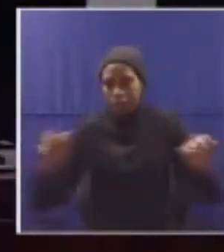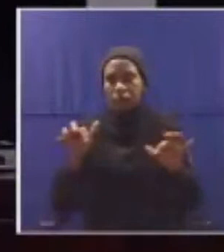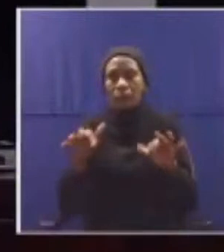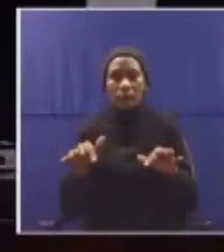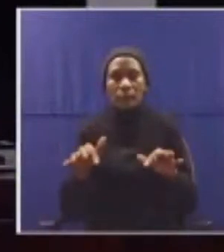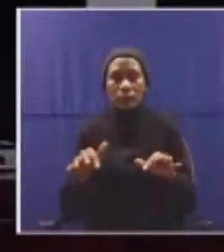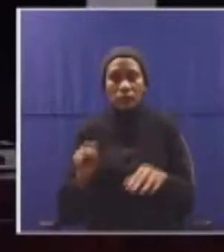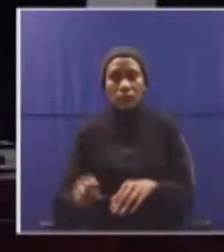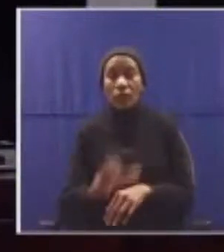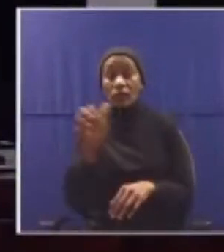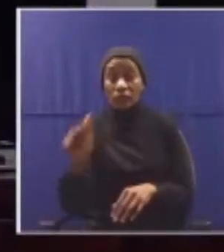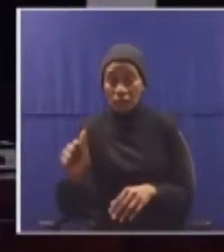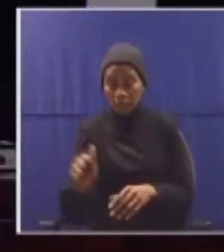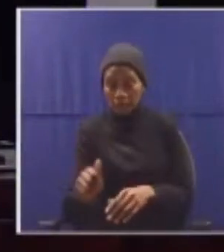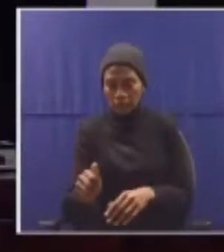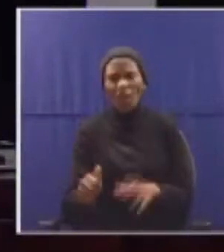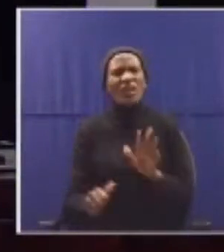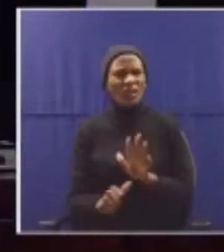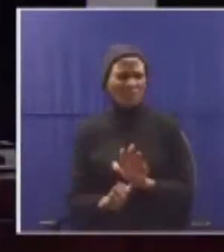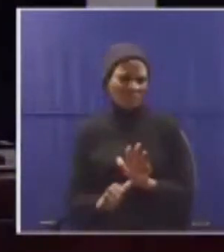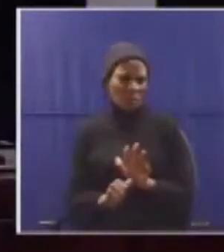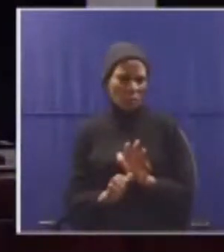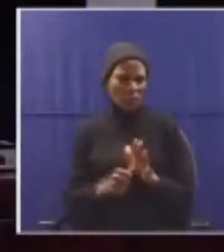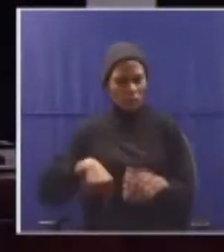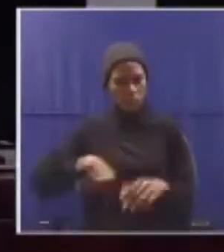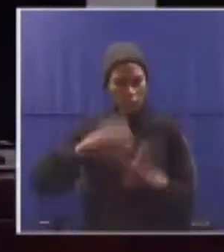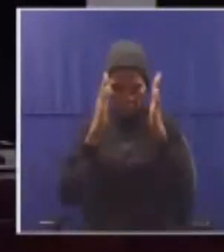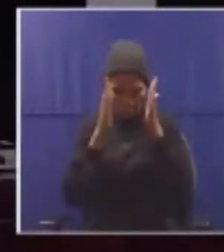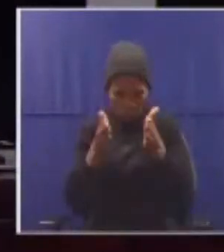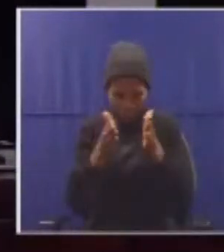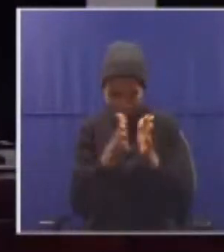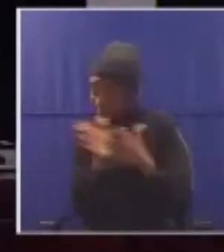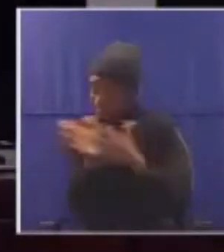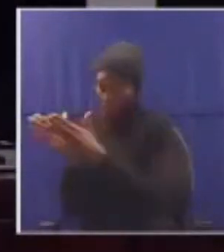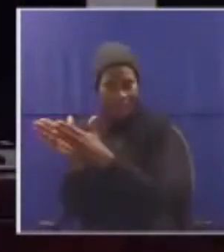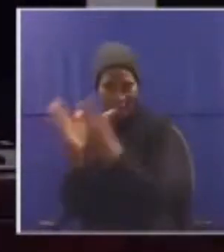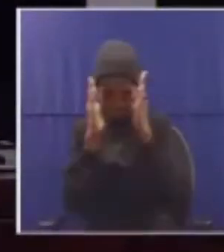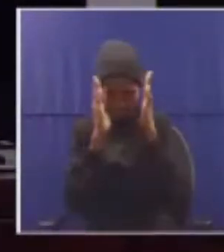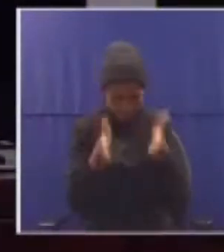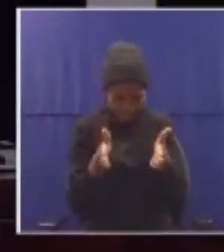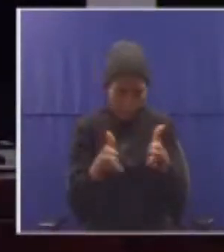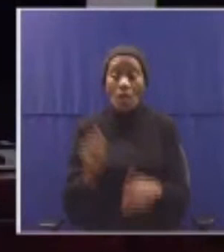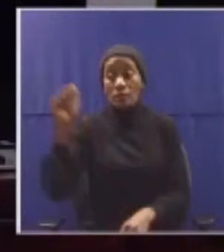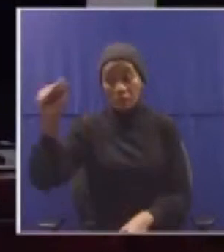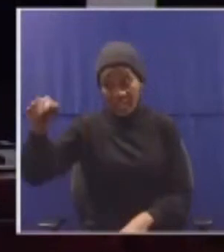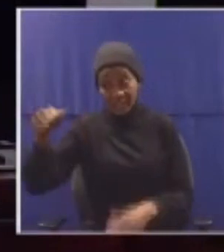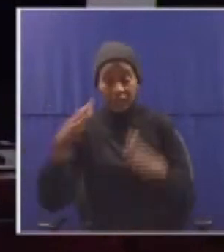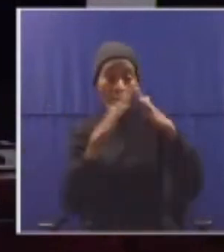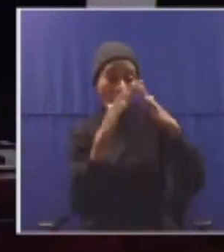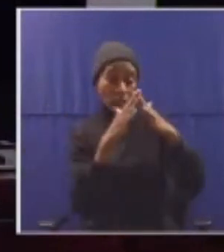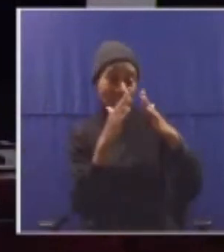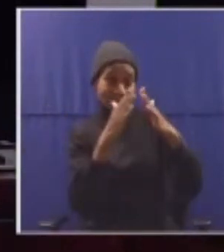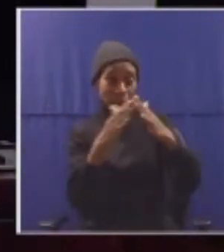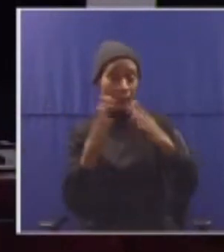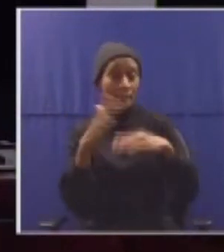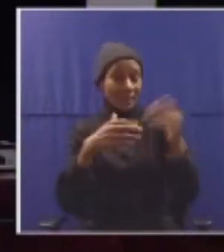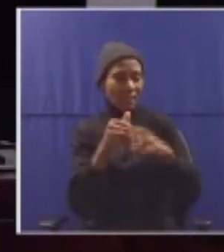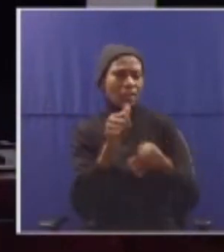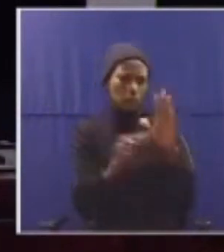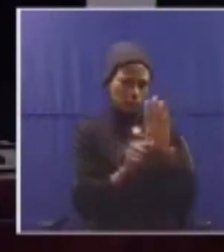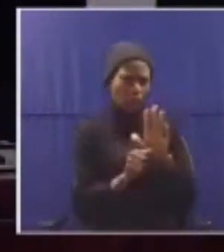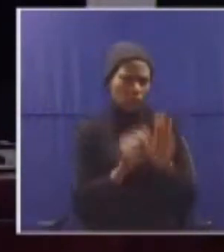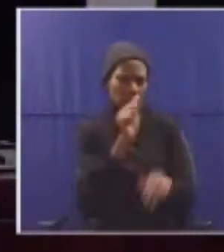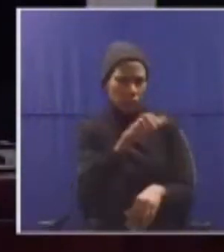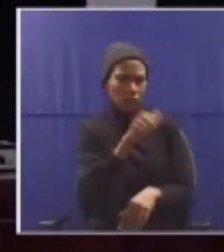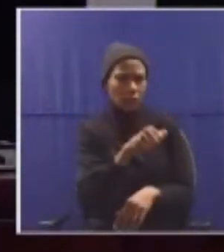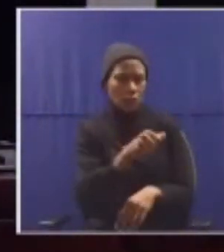it's important that we must not deviate from that. Yes, housing is very important, particularly urban houses.